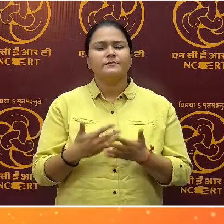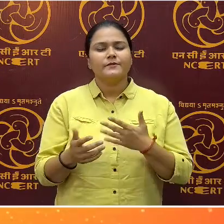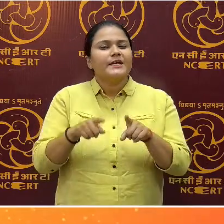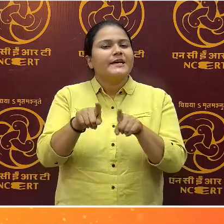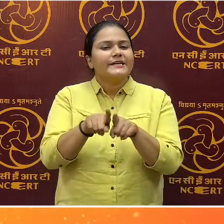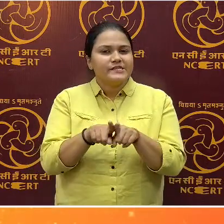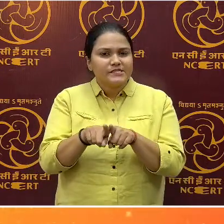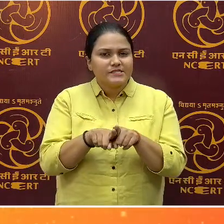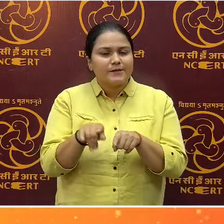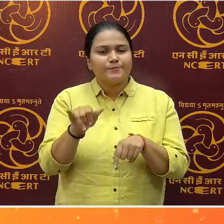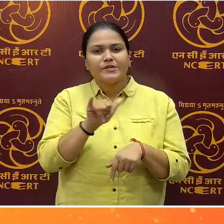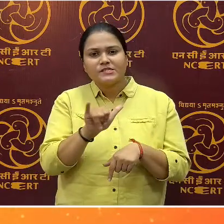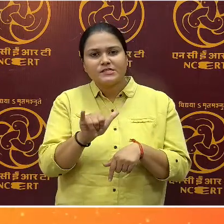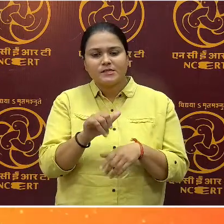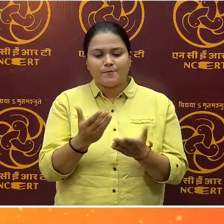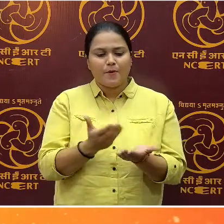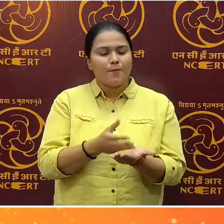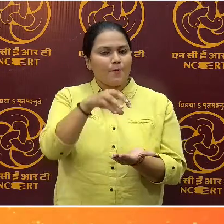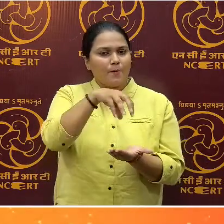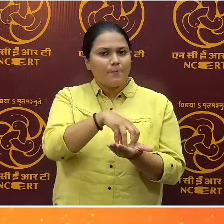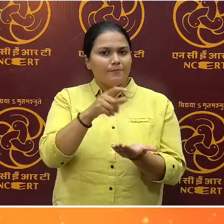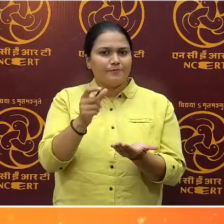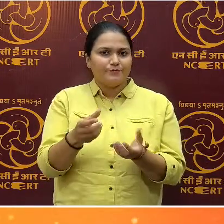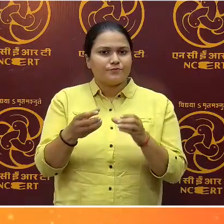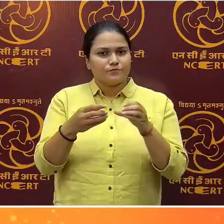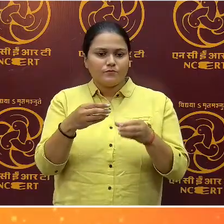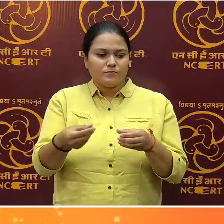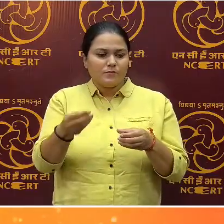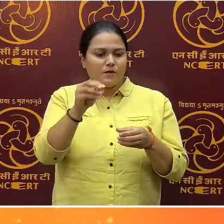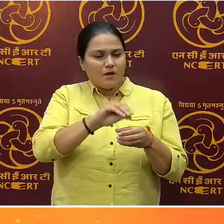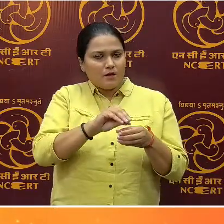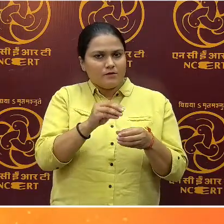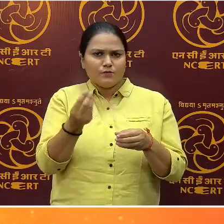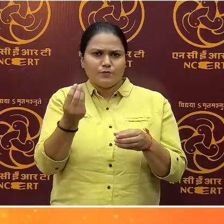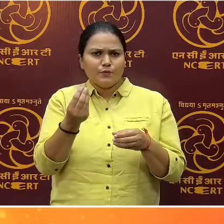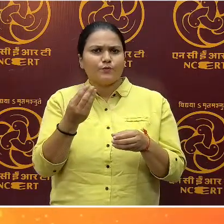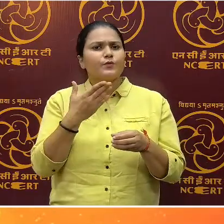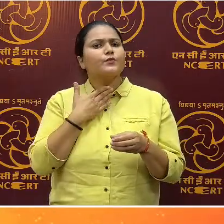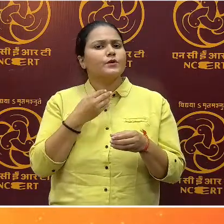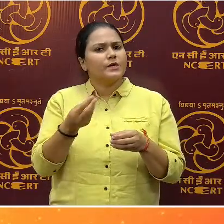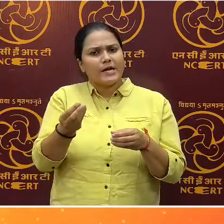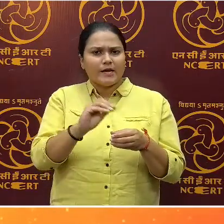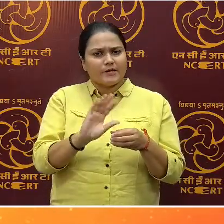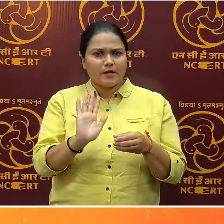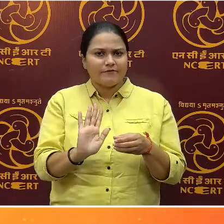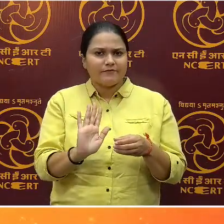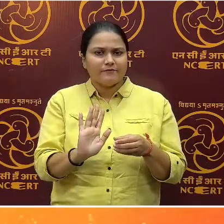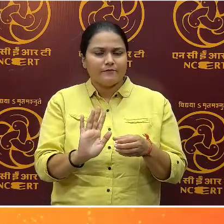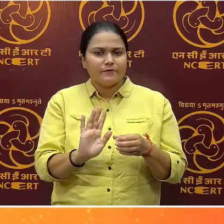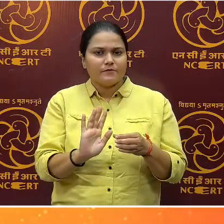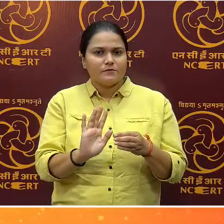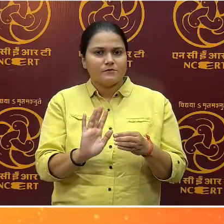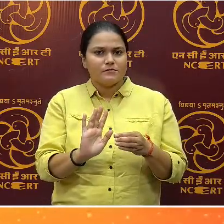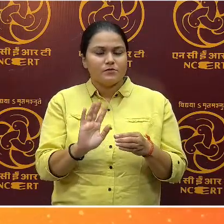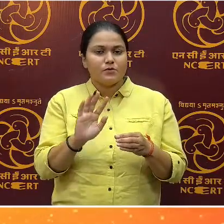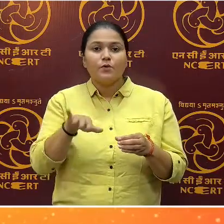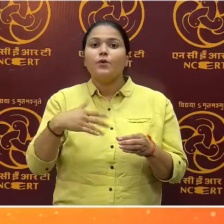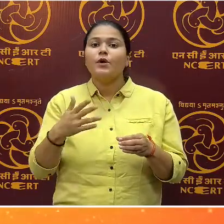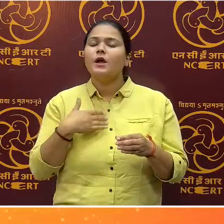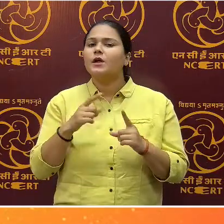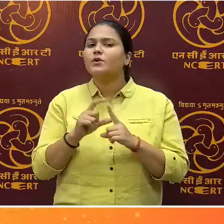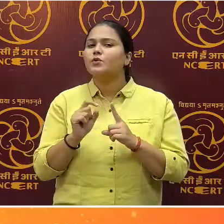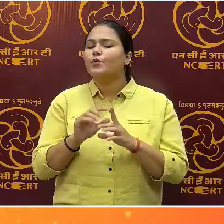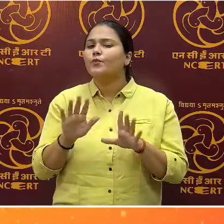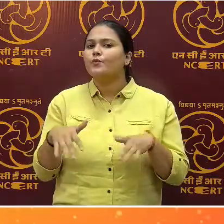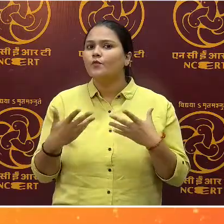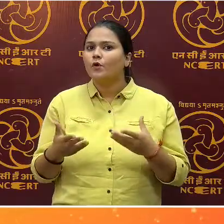this same beaker over here, right, we have added some amount of solute, Okay. Yes. right? So what right. I can do, I